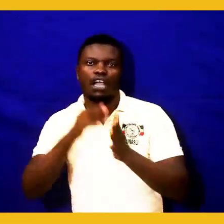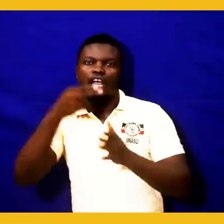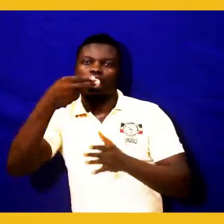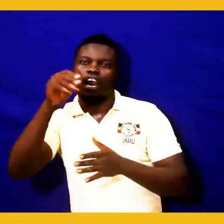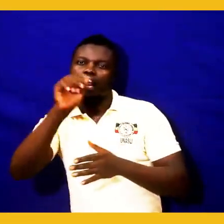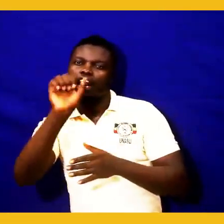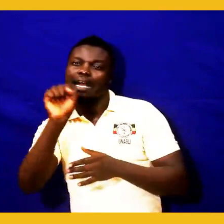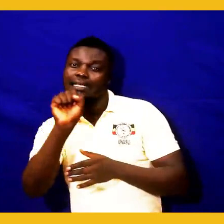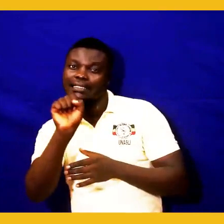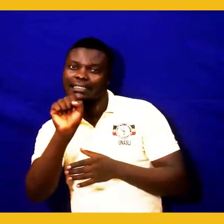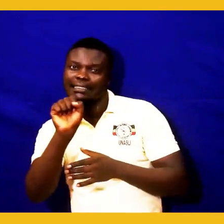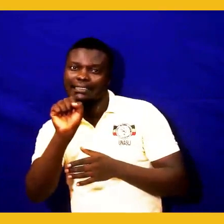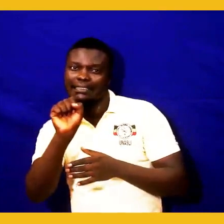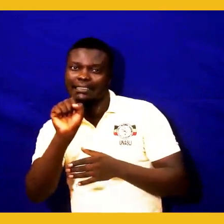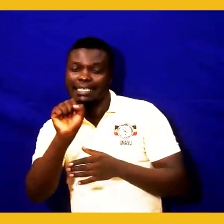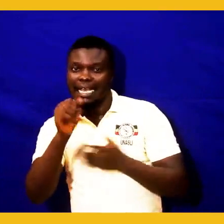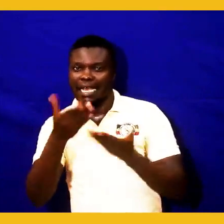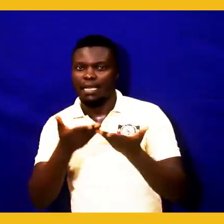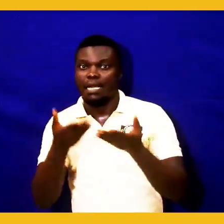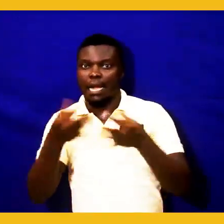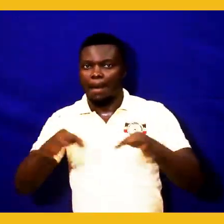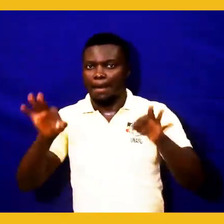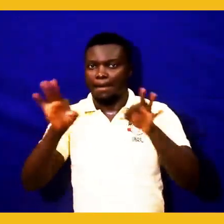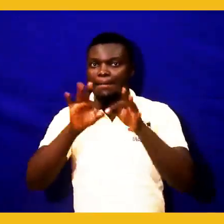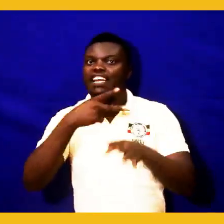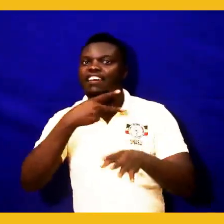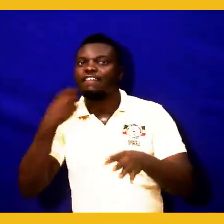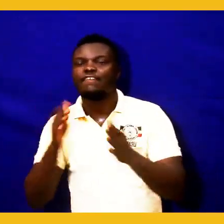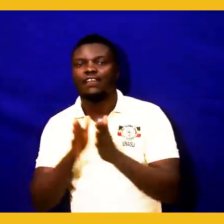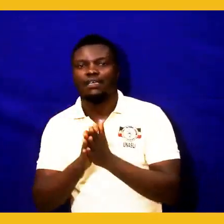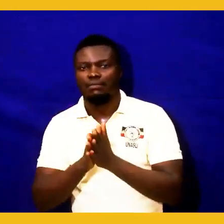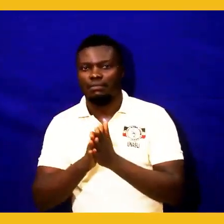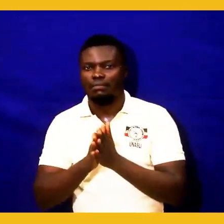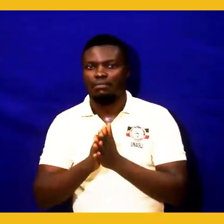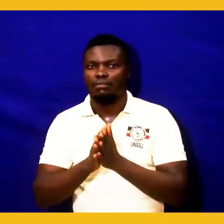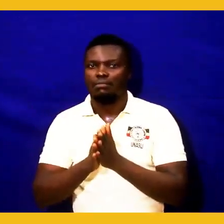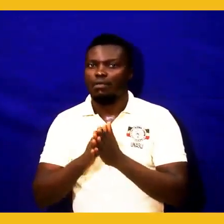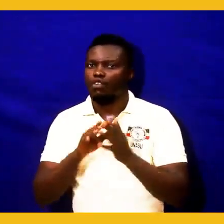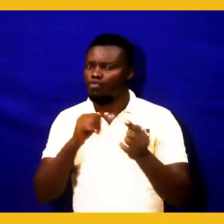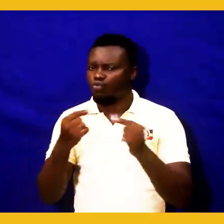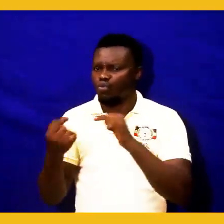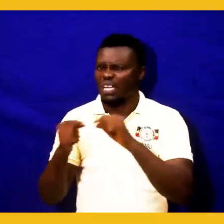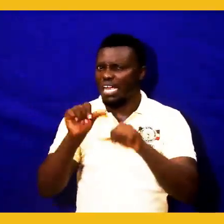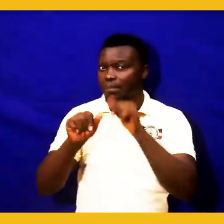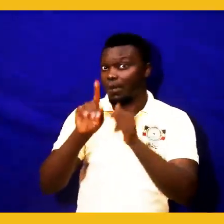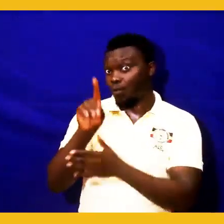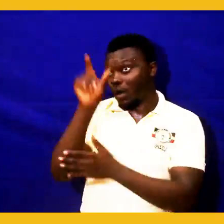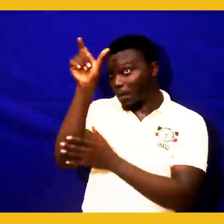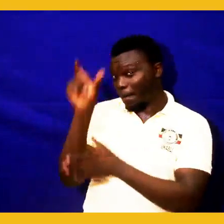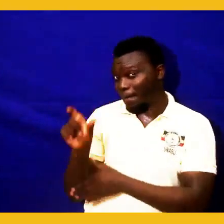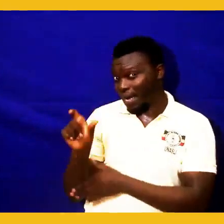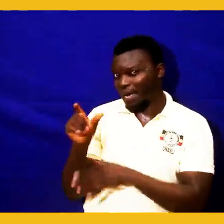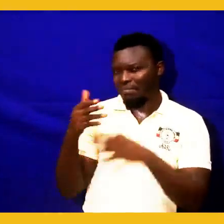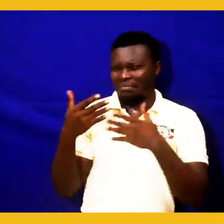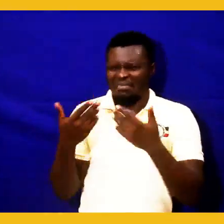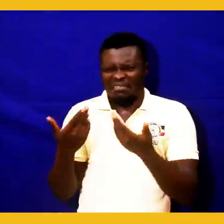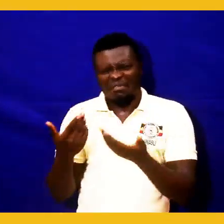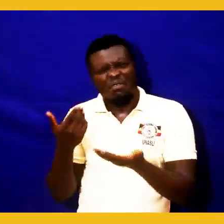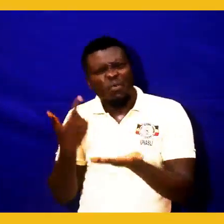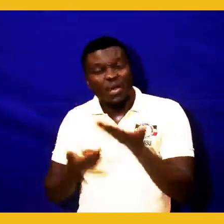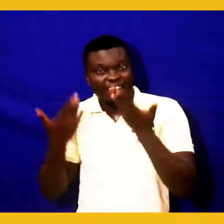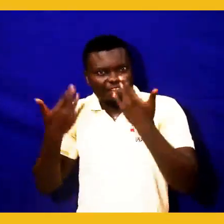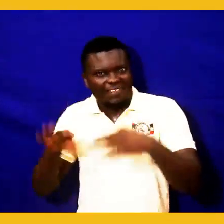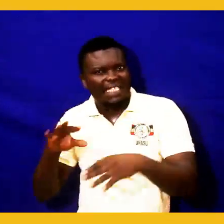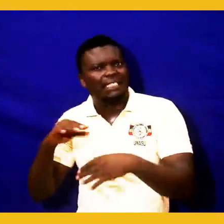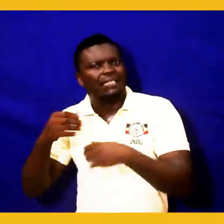use the word has before the main verb to talk about one person if he has